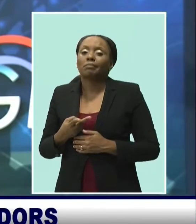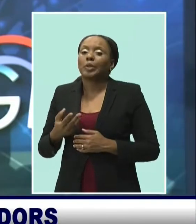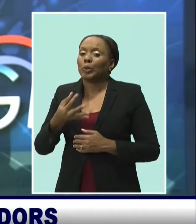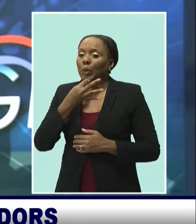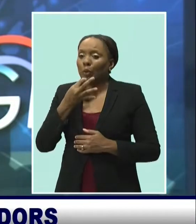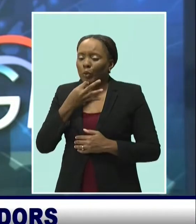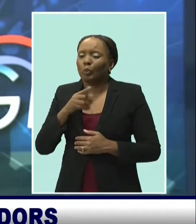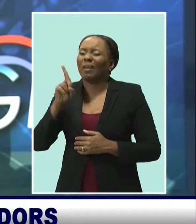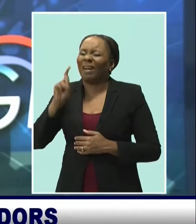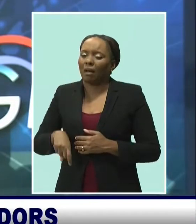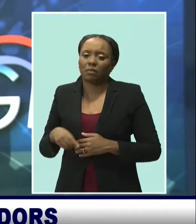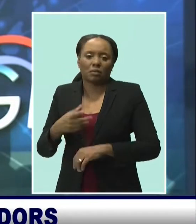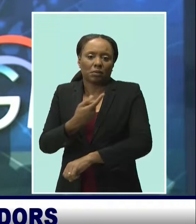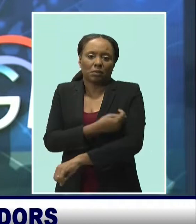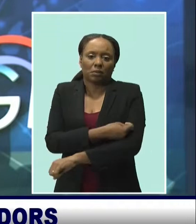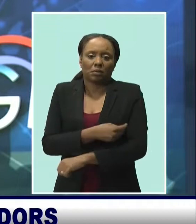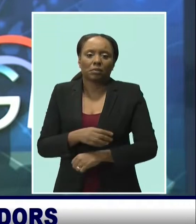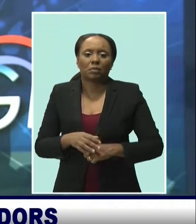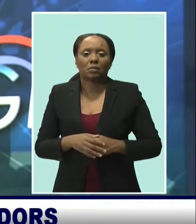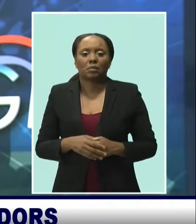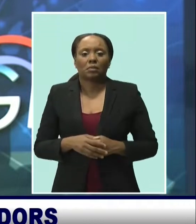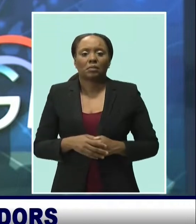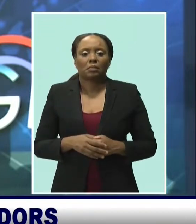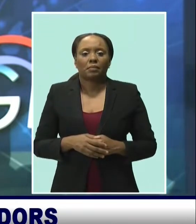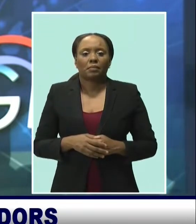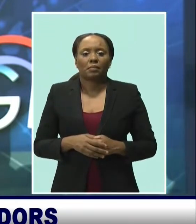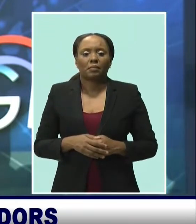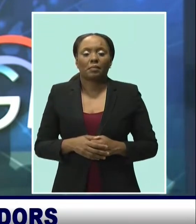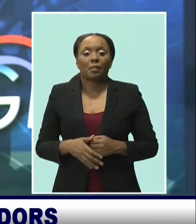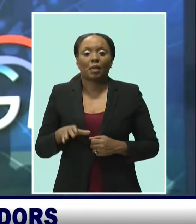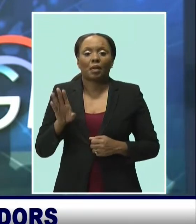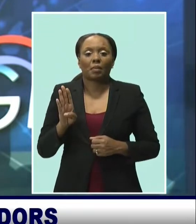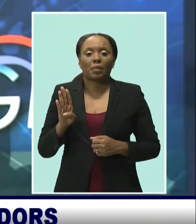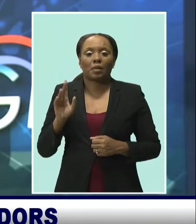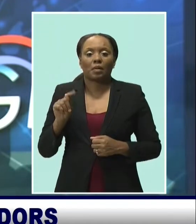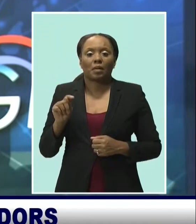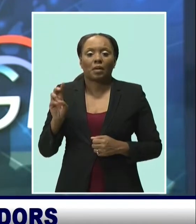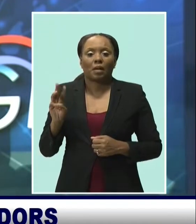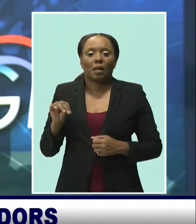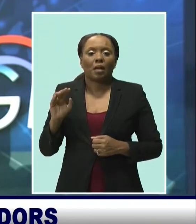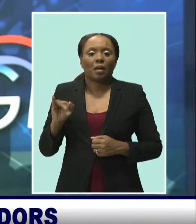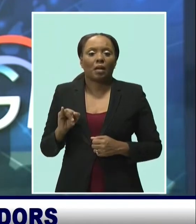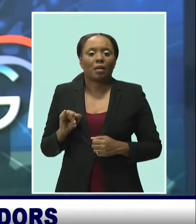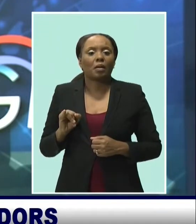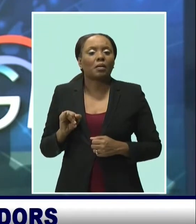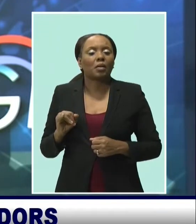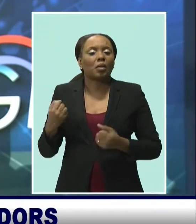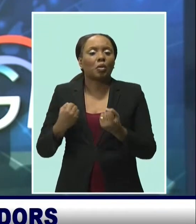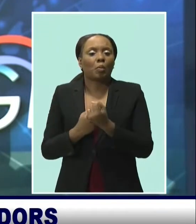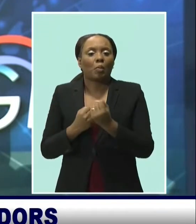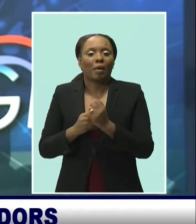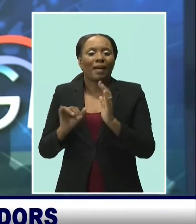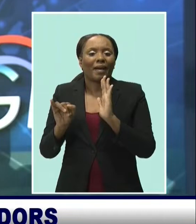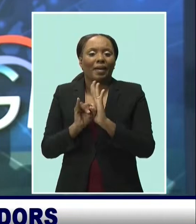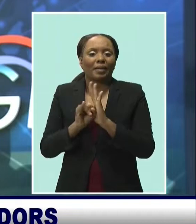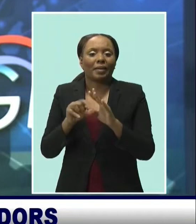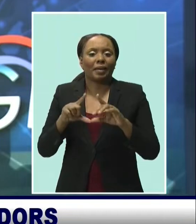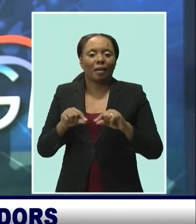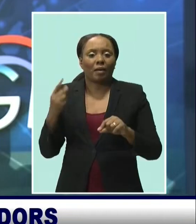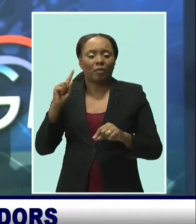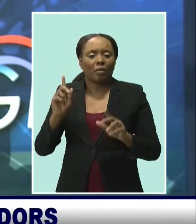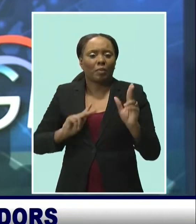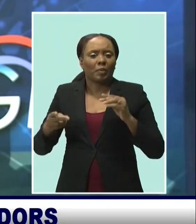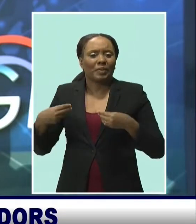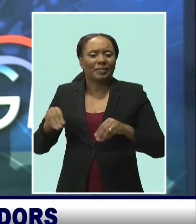Barbados Tourism Marketing Incorporated is promoting the idea of an identification card for vendors, saying it will improve the customer